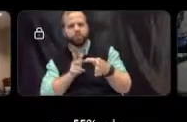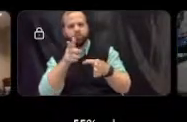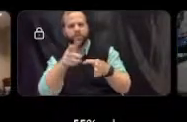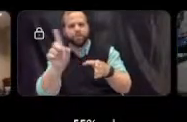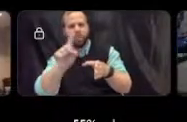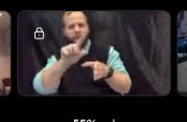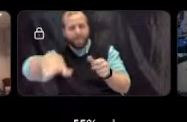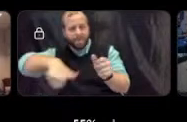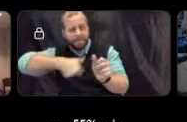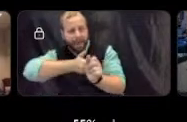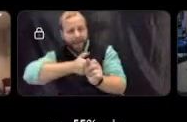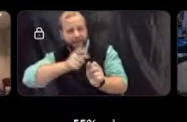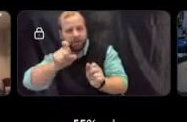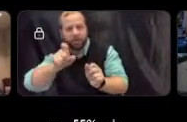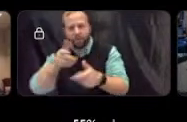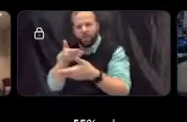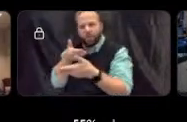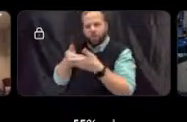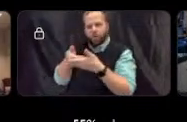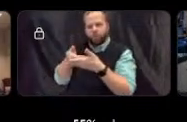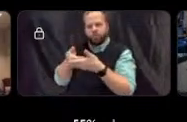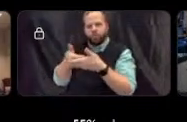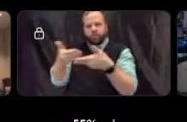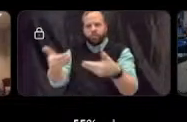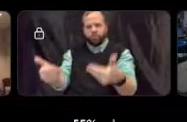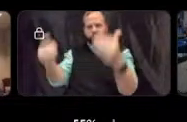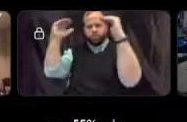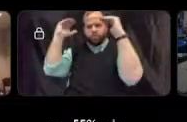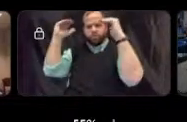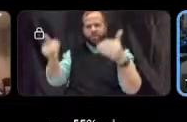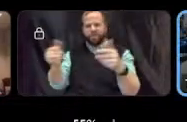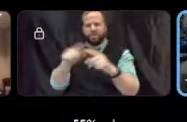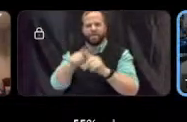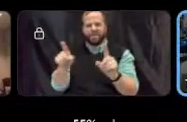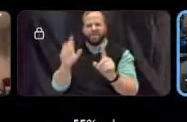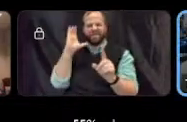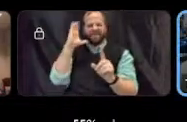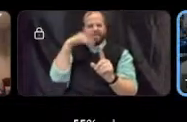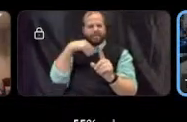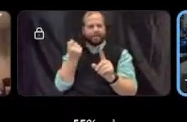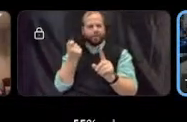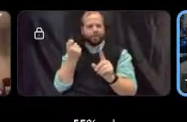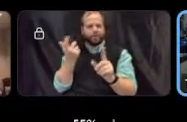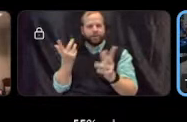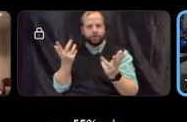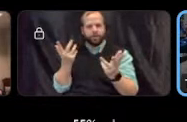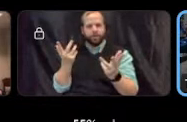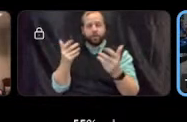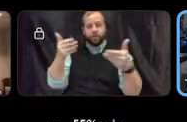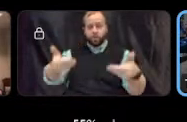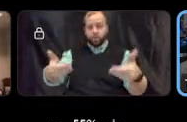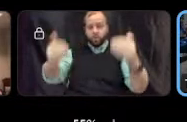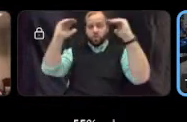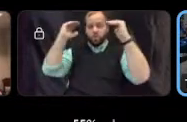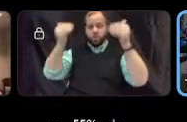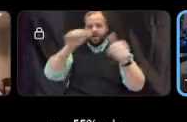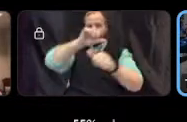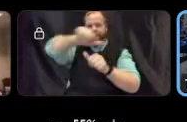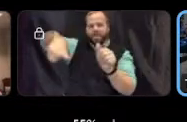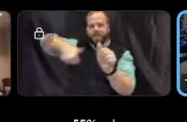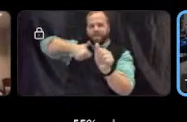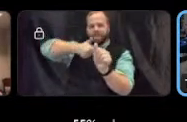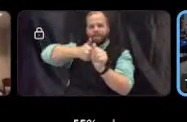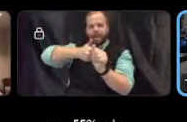it's located right next to the garage, but it's kind of funny because you're on that, the garage is kind of, and the back door is what you